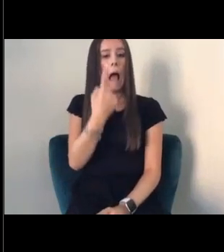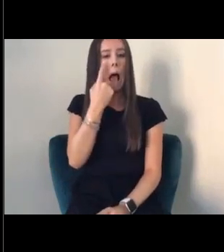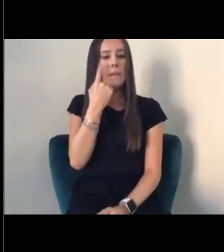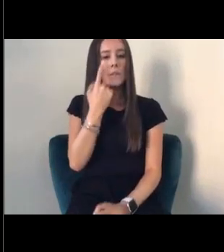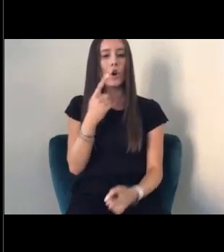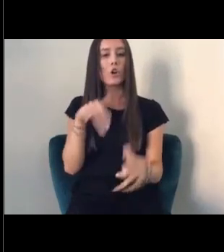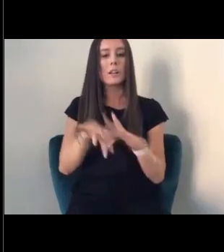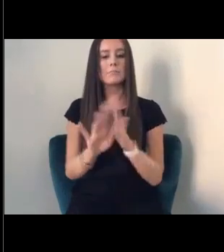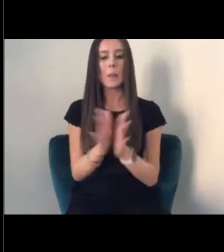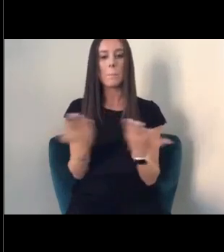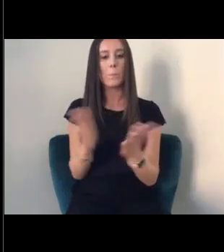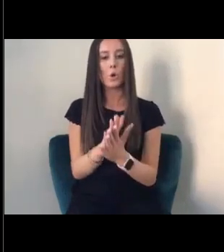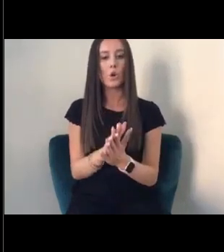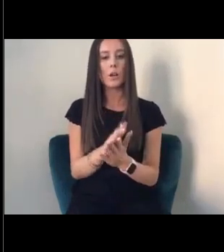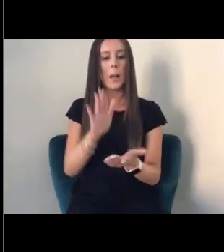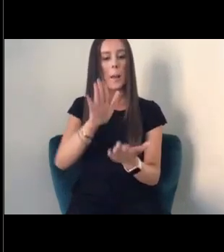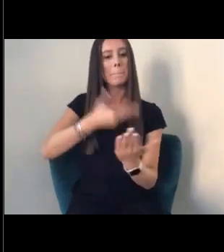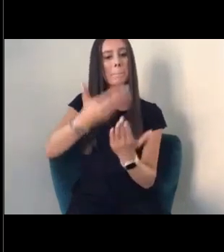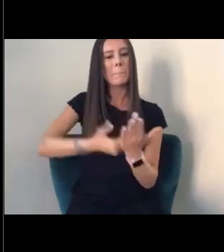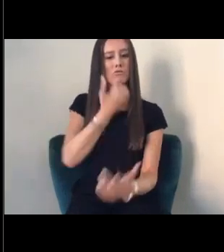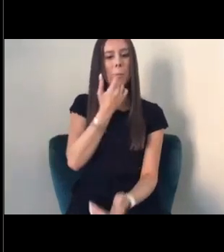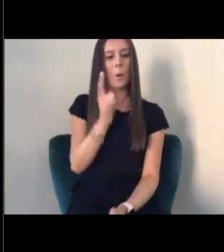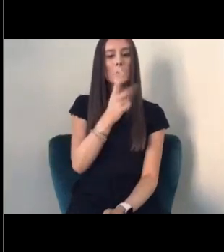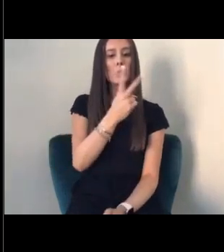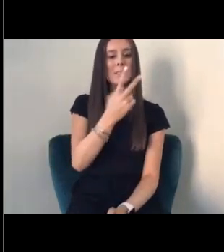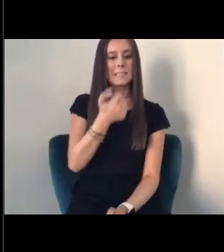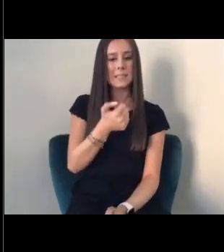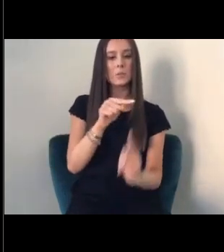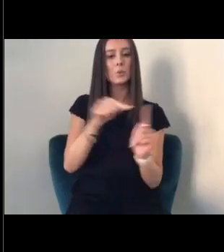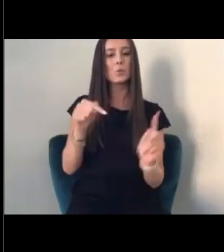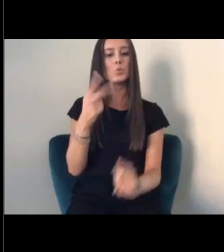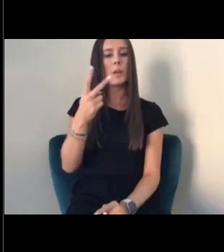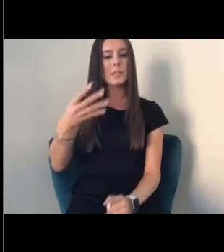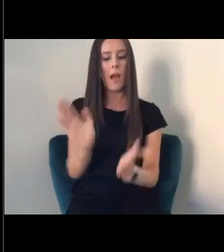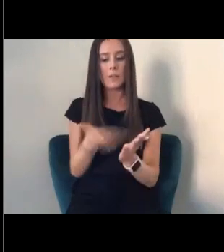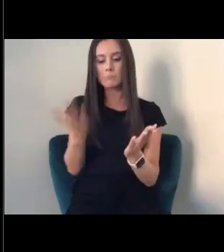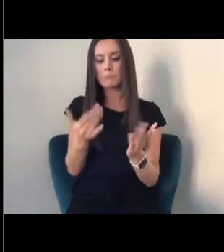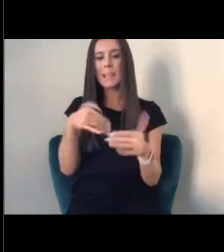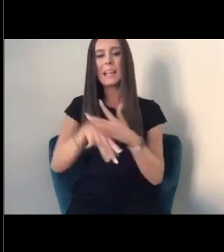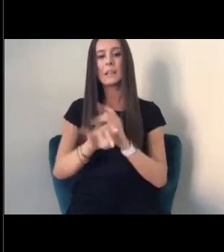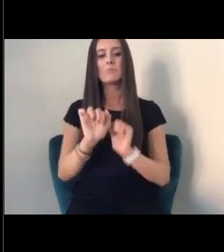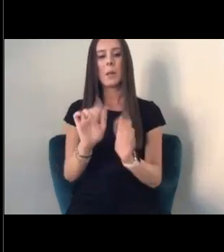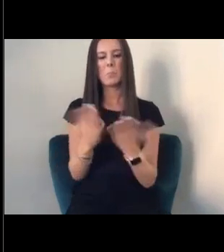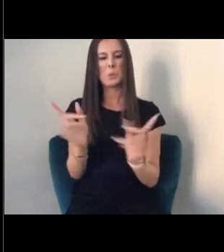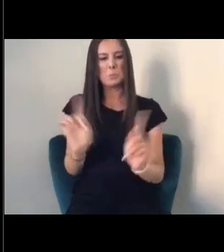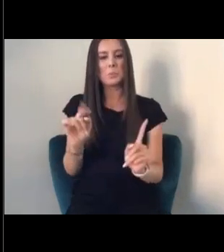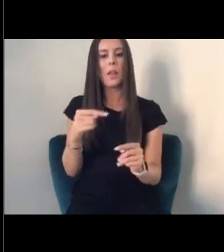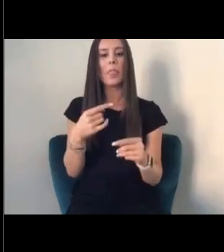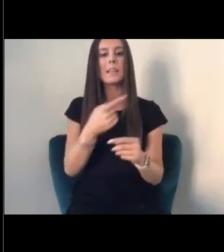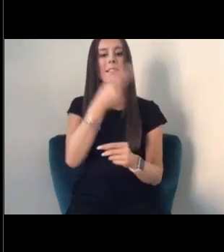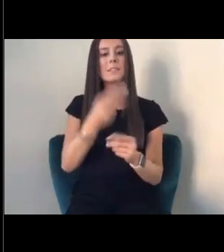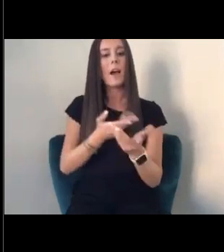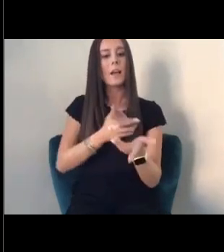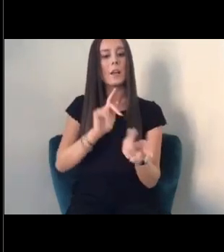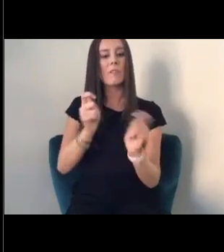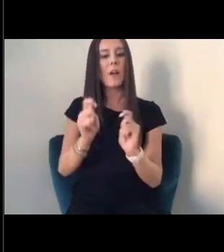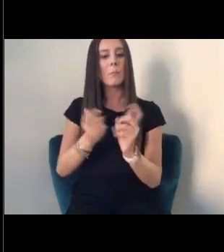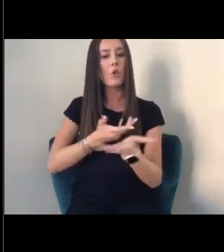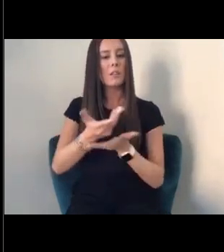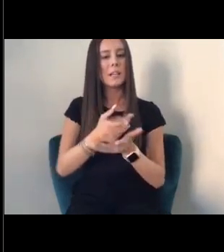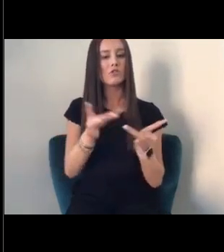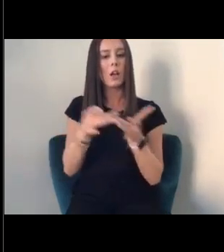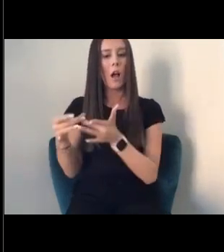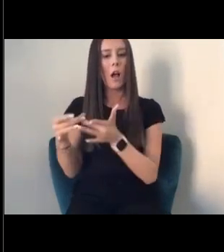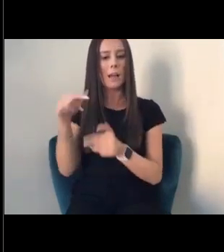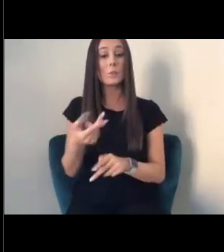to 27 and 28, 29 of your design refinement consultation guide, by the way. So if you've got